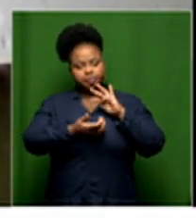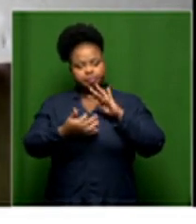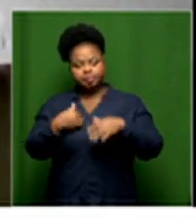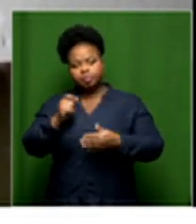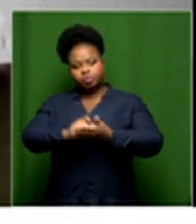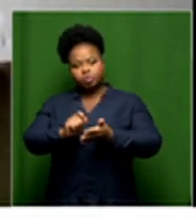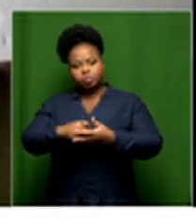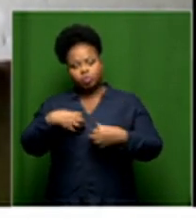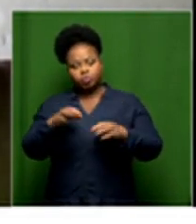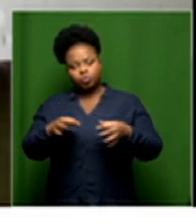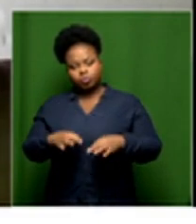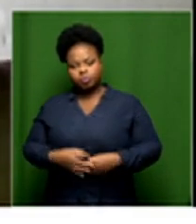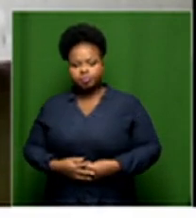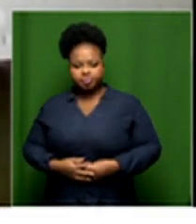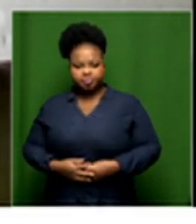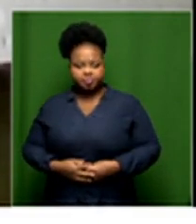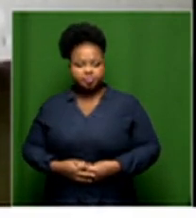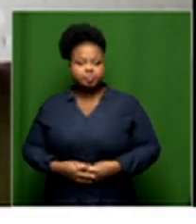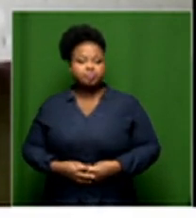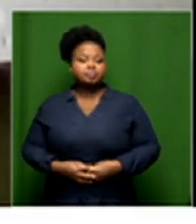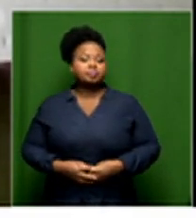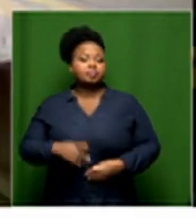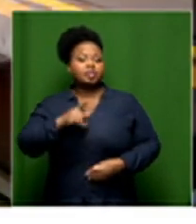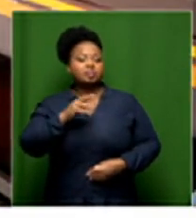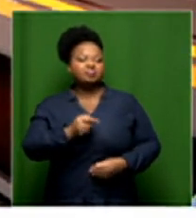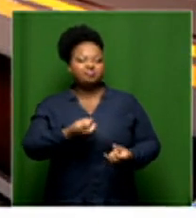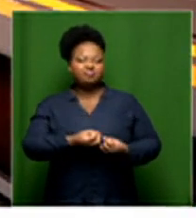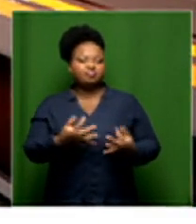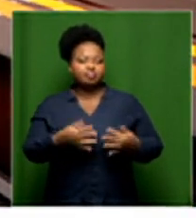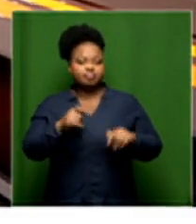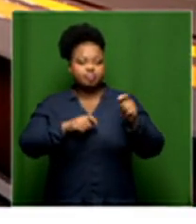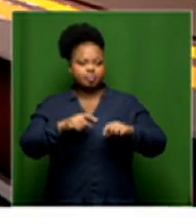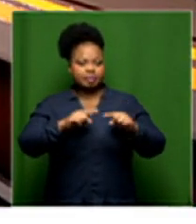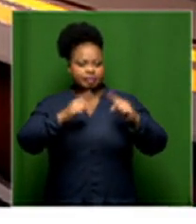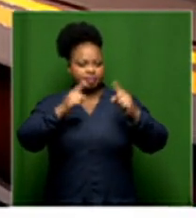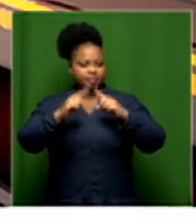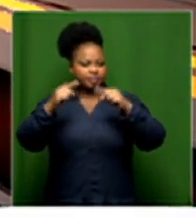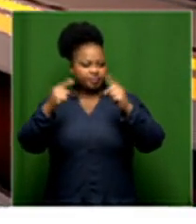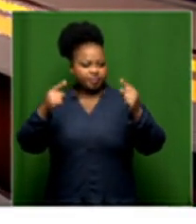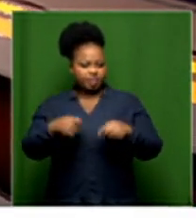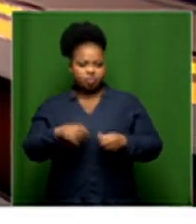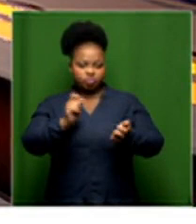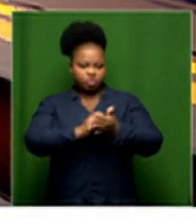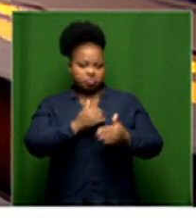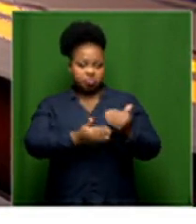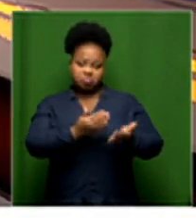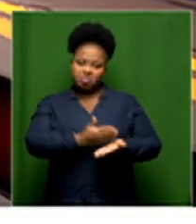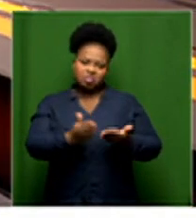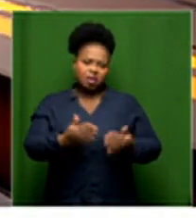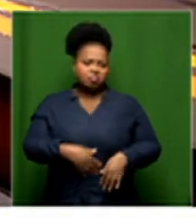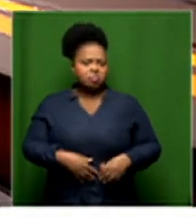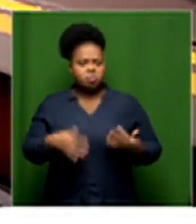to write my own songs. Okay. Kayton, so many artists are different in the writing process. Some are